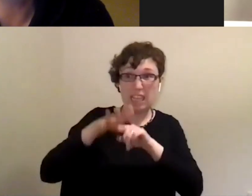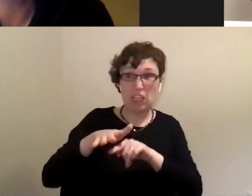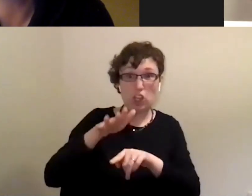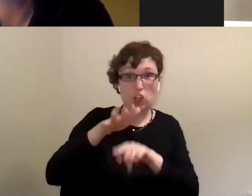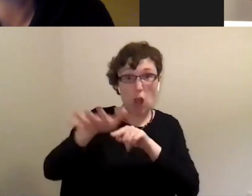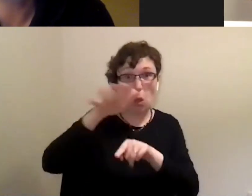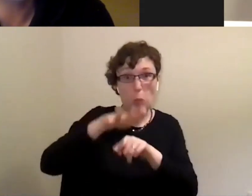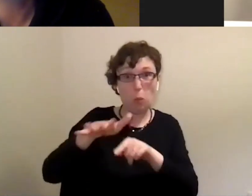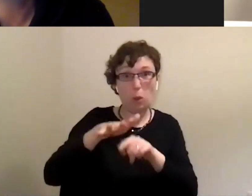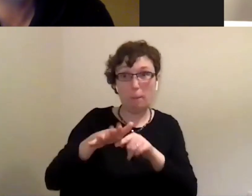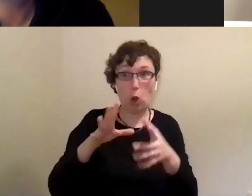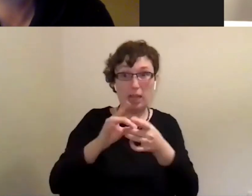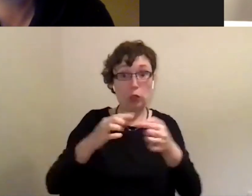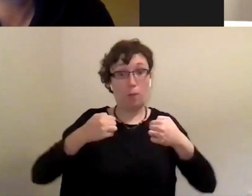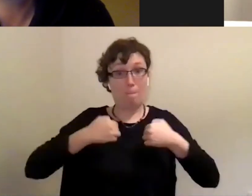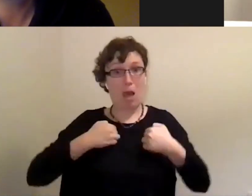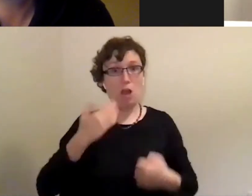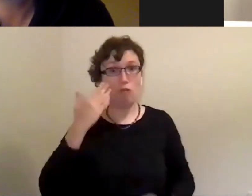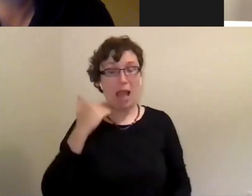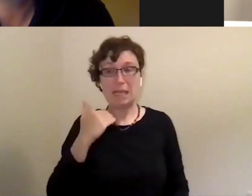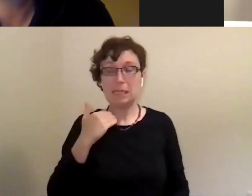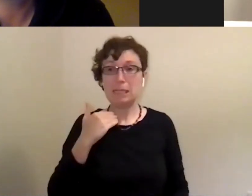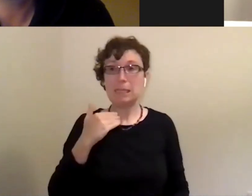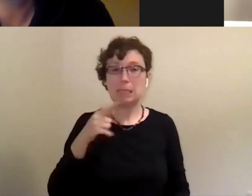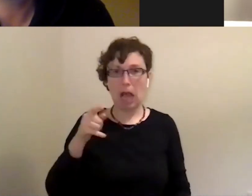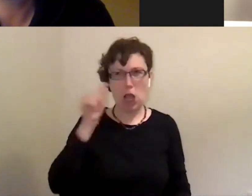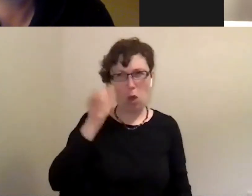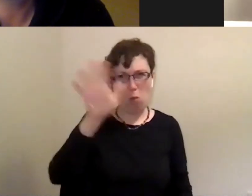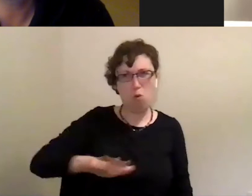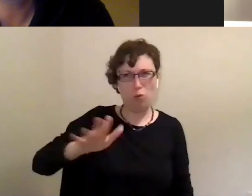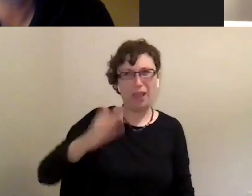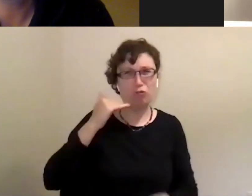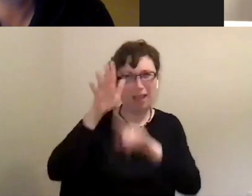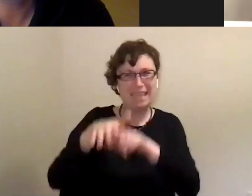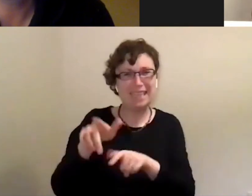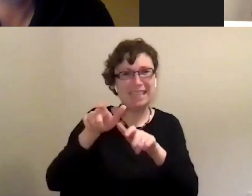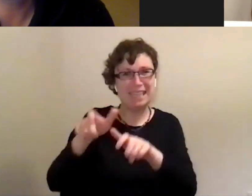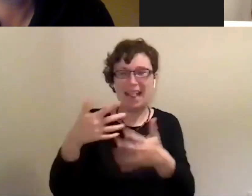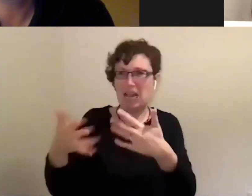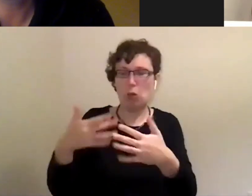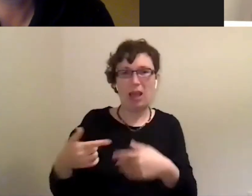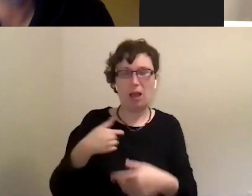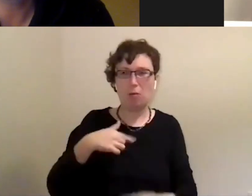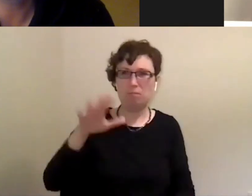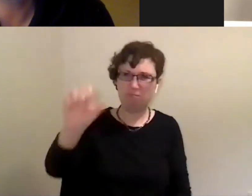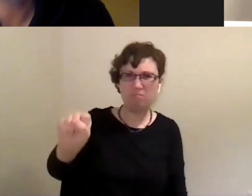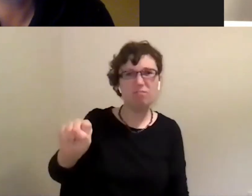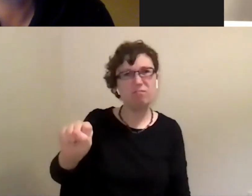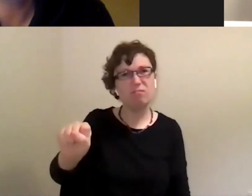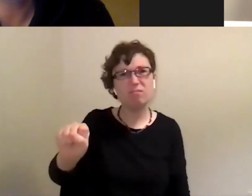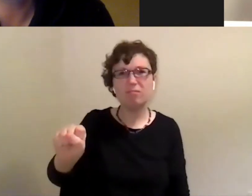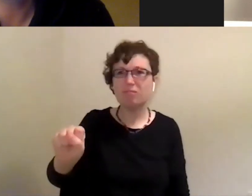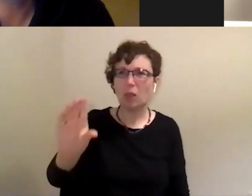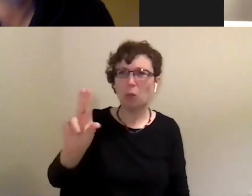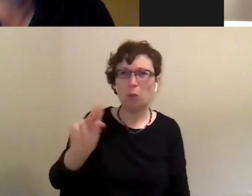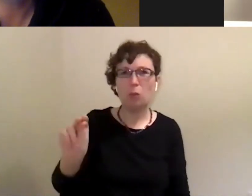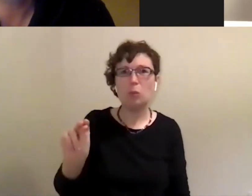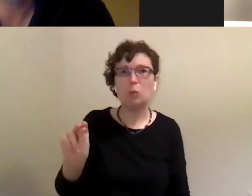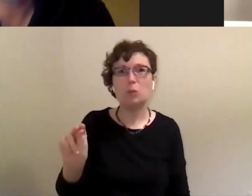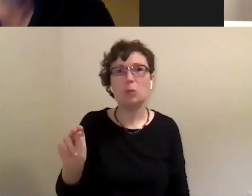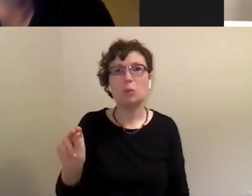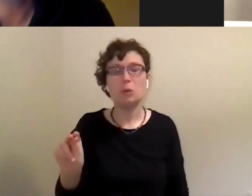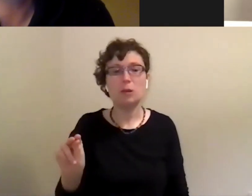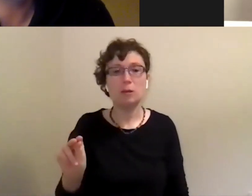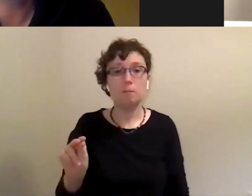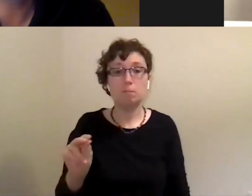whether I am that race or not. So I wouldn't get offended or mind. There wouldn't be really a